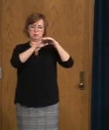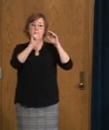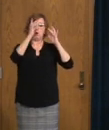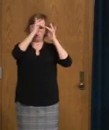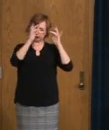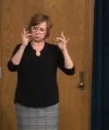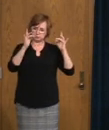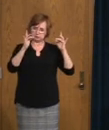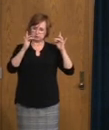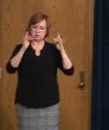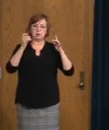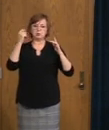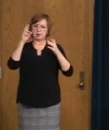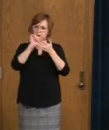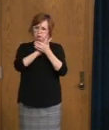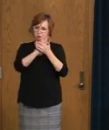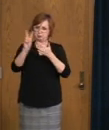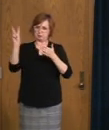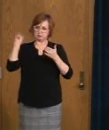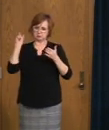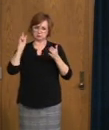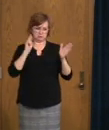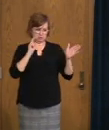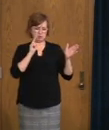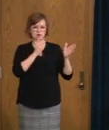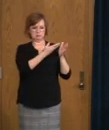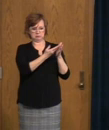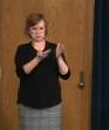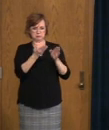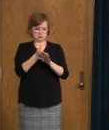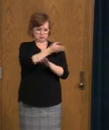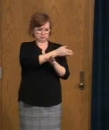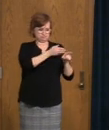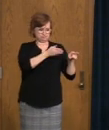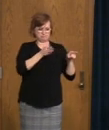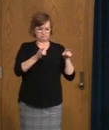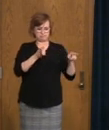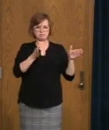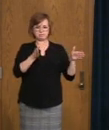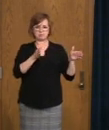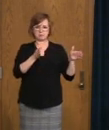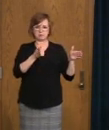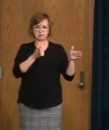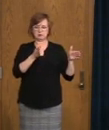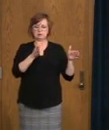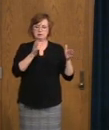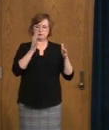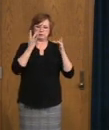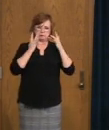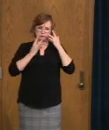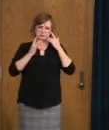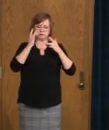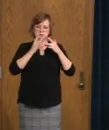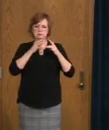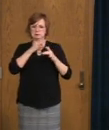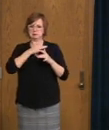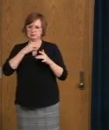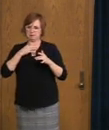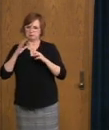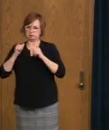capacity, although it certainly has stretched our resources. In terms of our ICU surge, our target